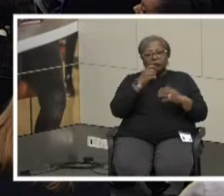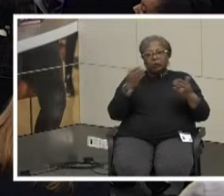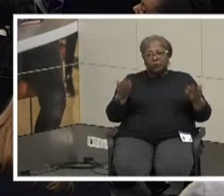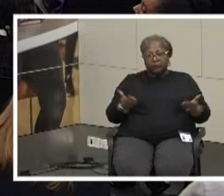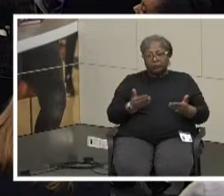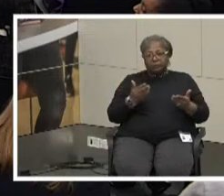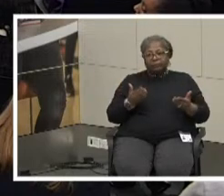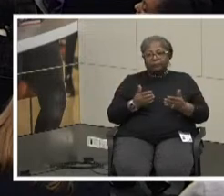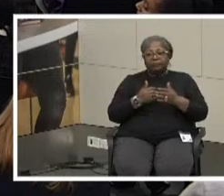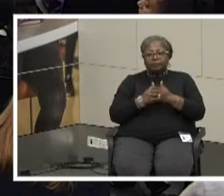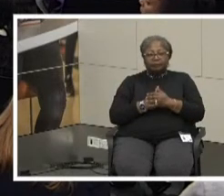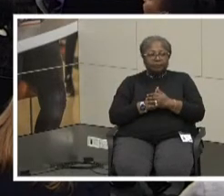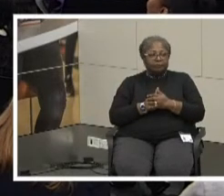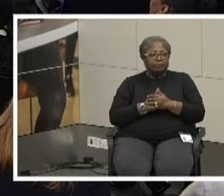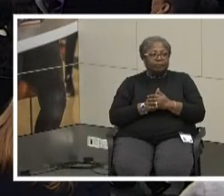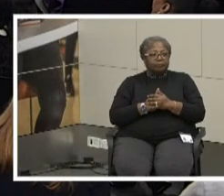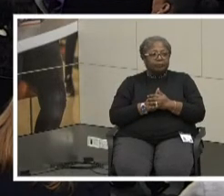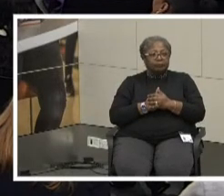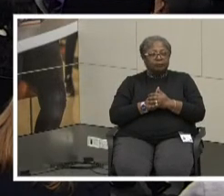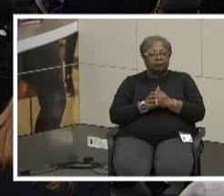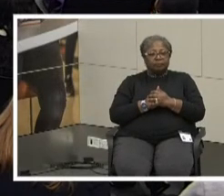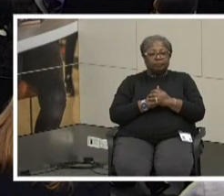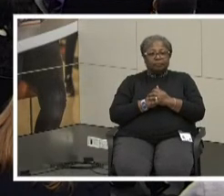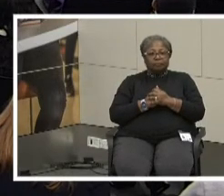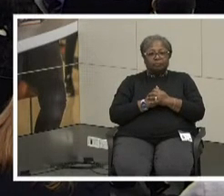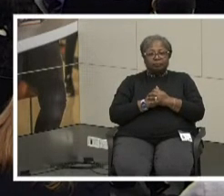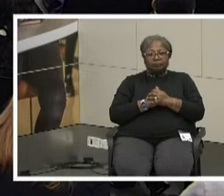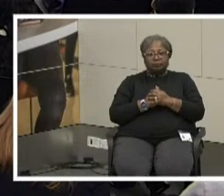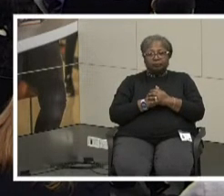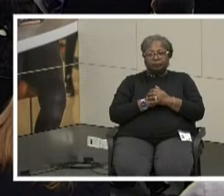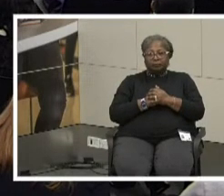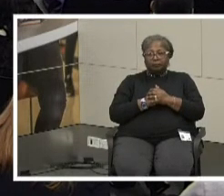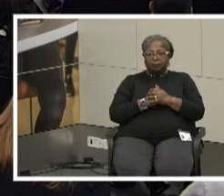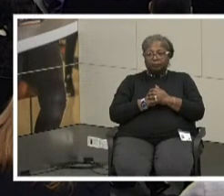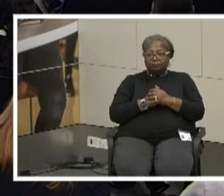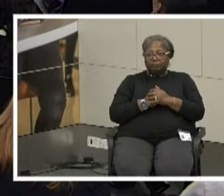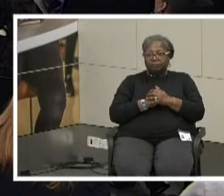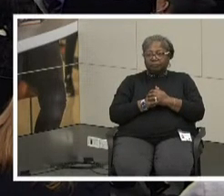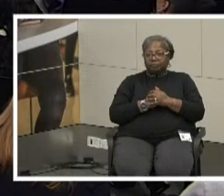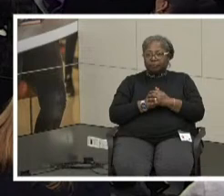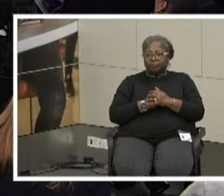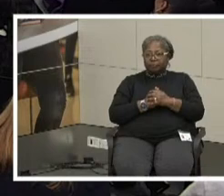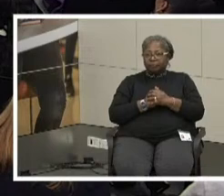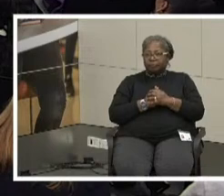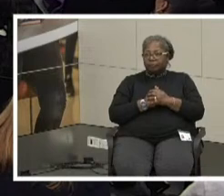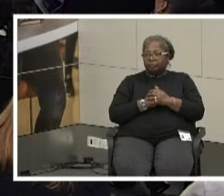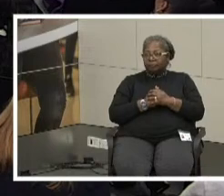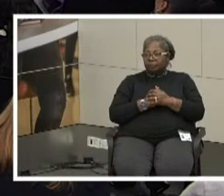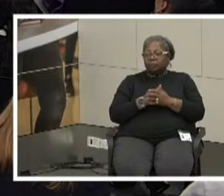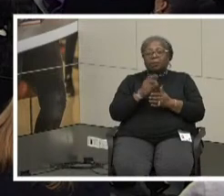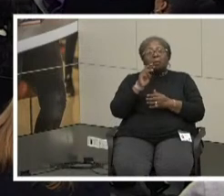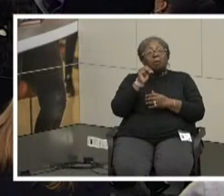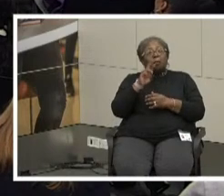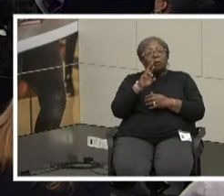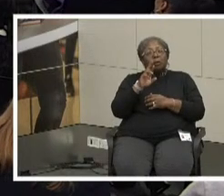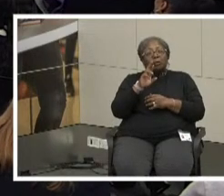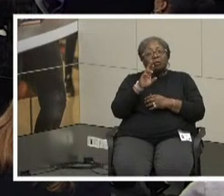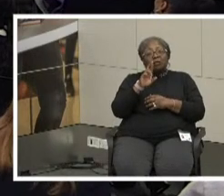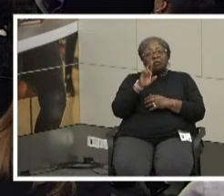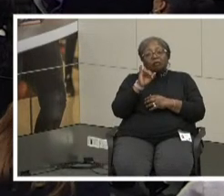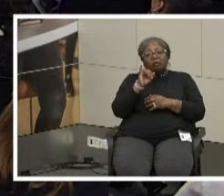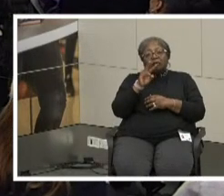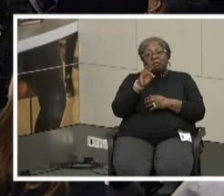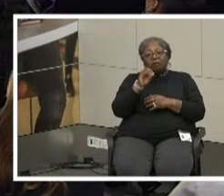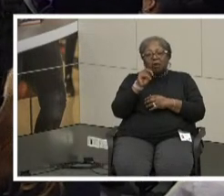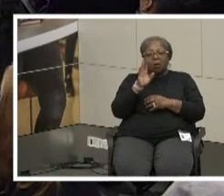myself Audrey momay Rick Campo Rolando Martinez Paula Mendoza and as I understand Mr Ravon will be joining us live live